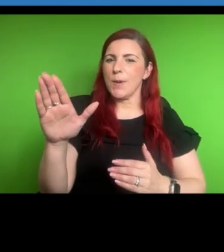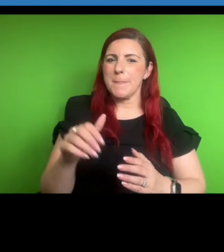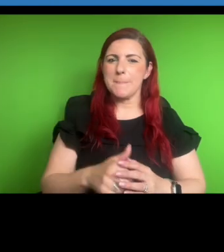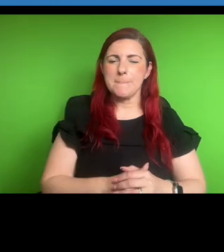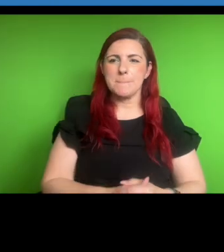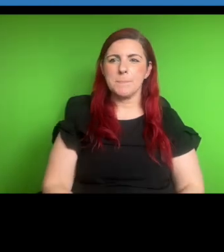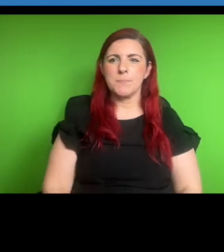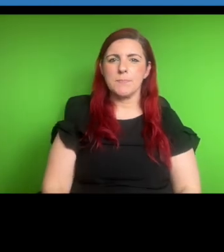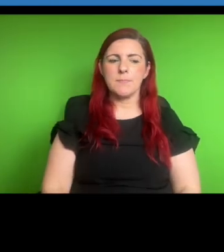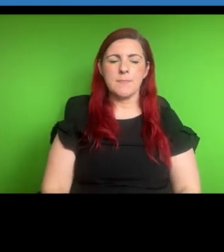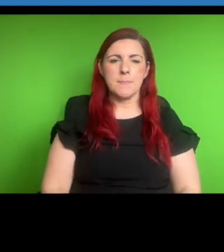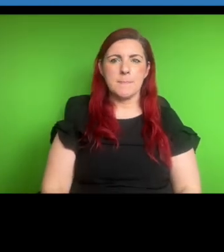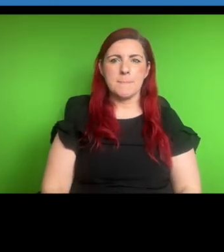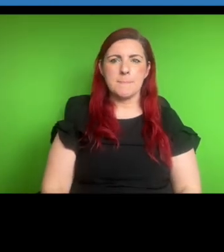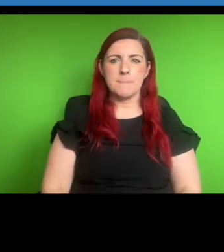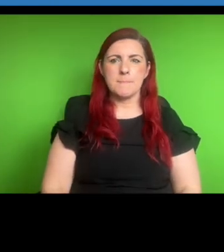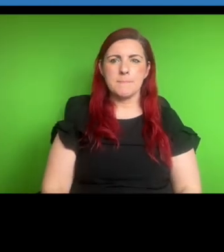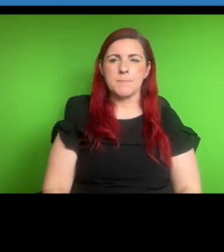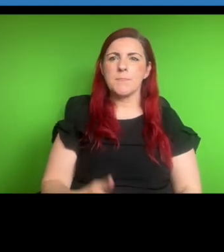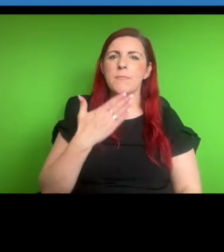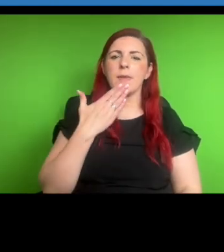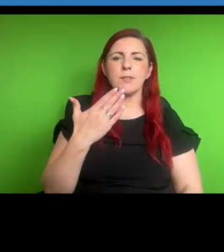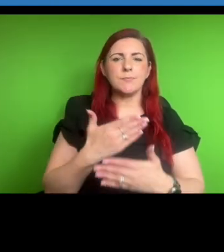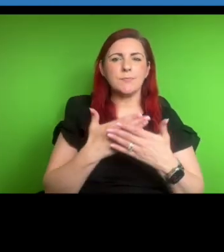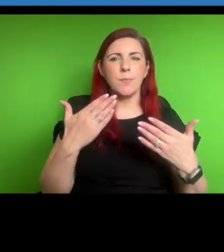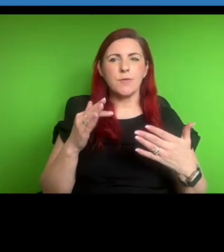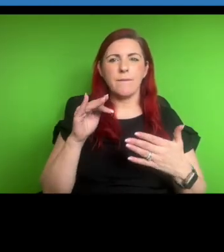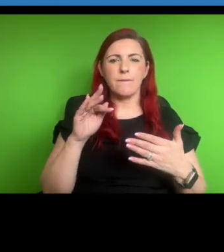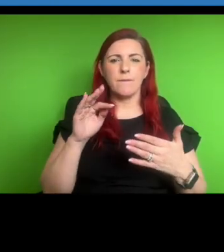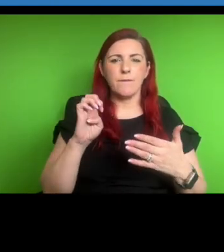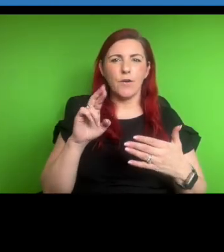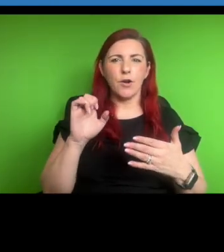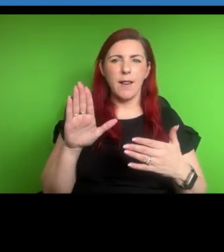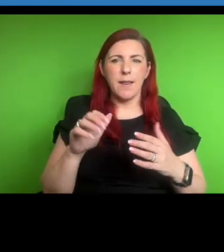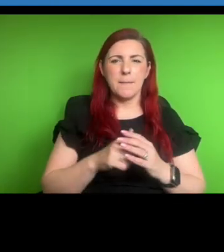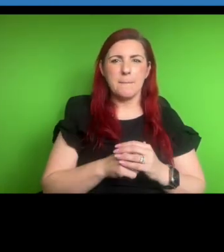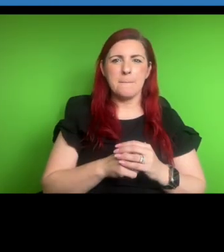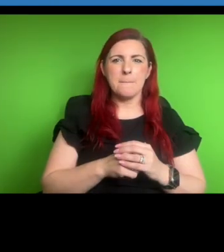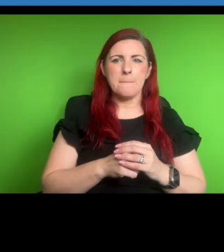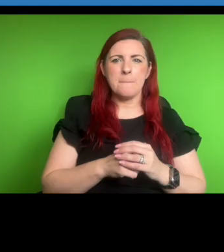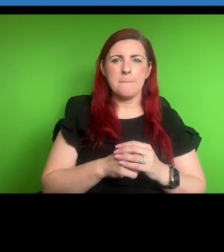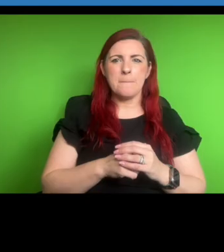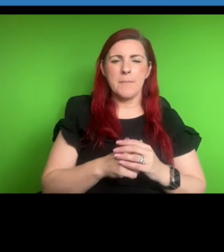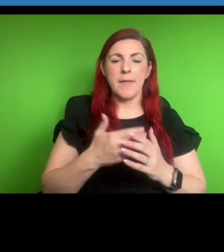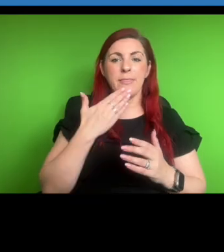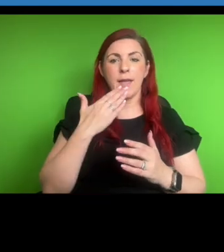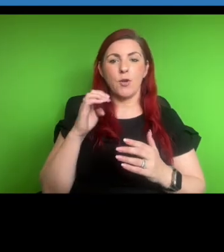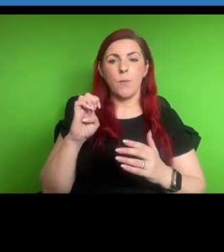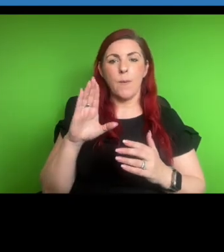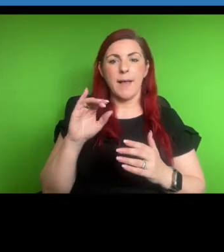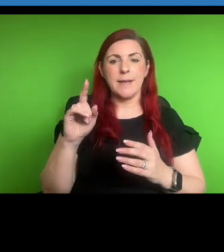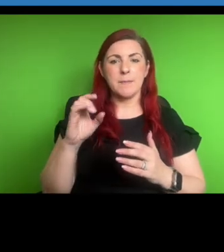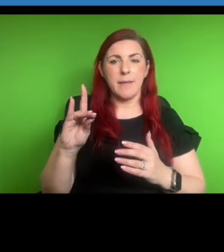Thanks very much, Fergal, and thank you, Elizabeth, for that overview of the two